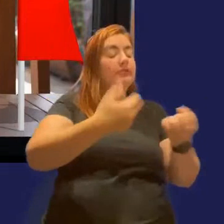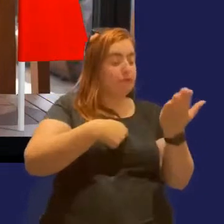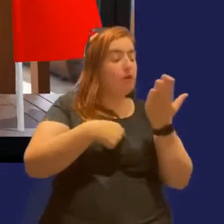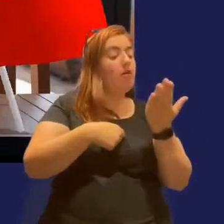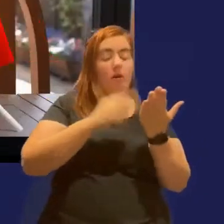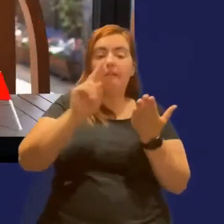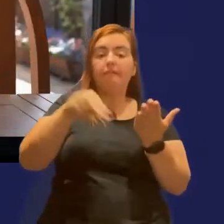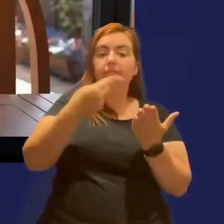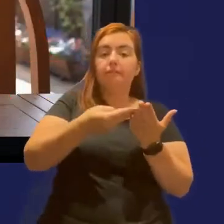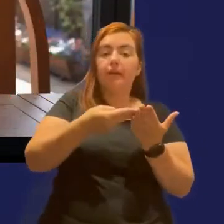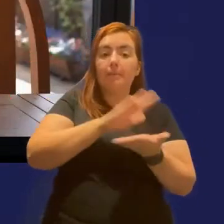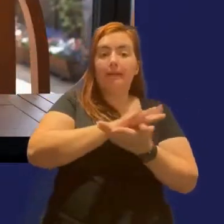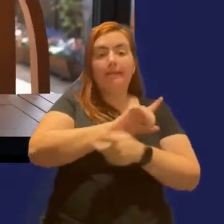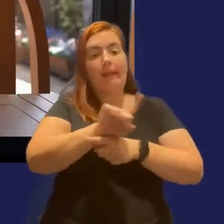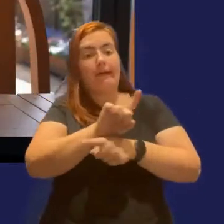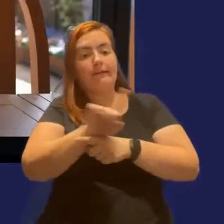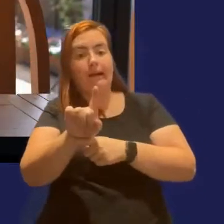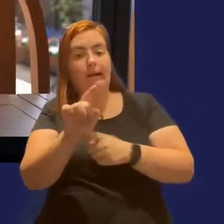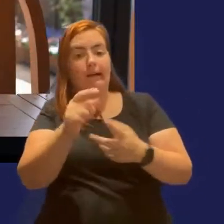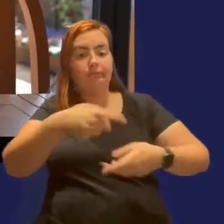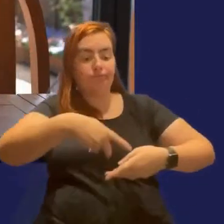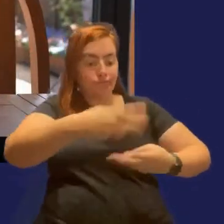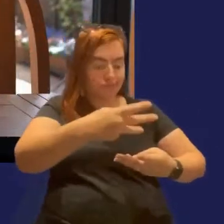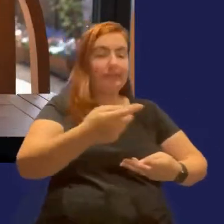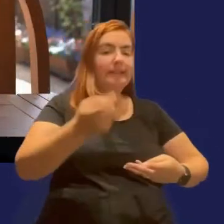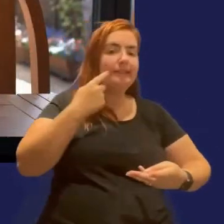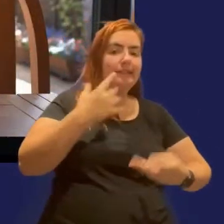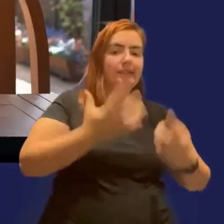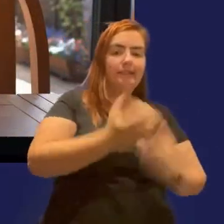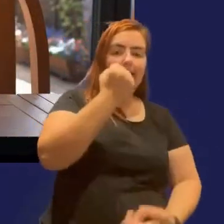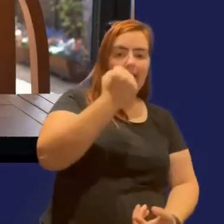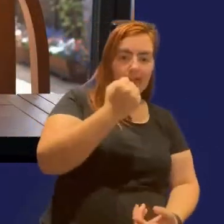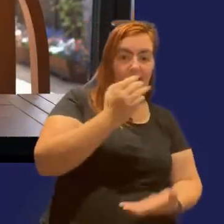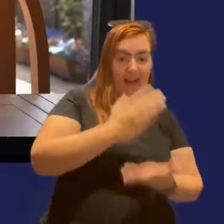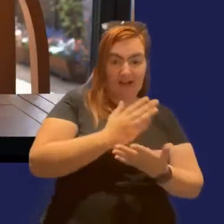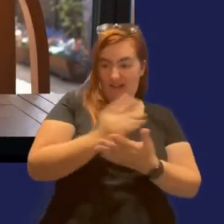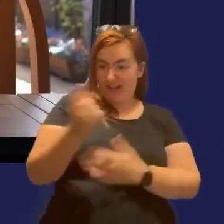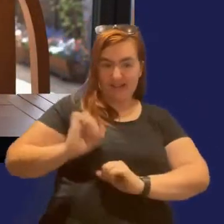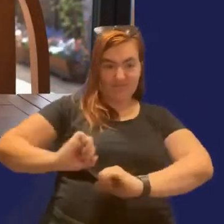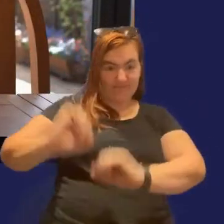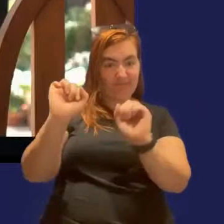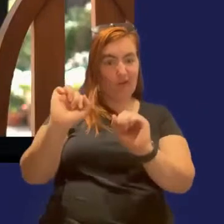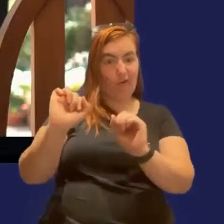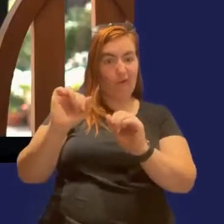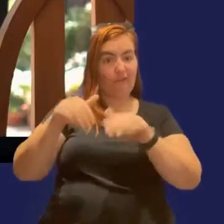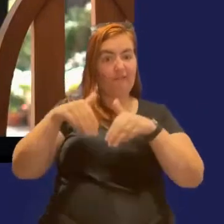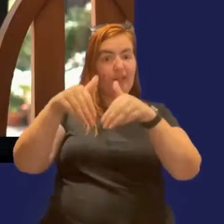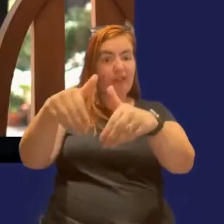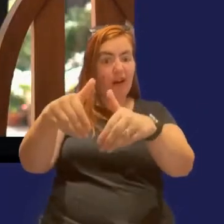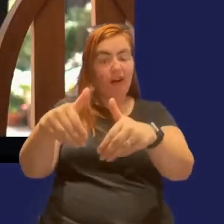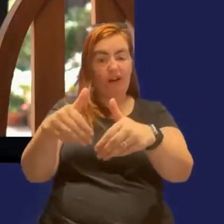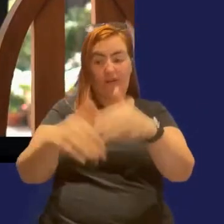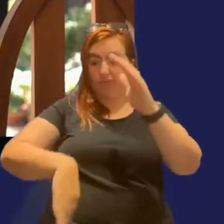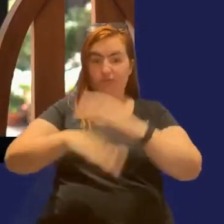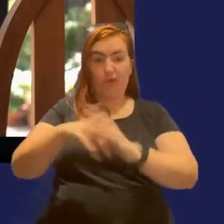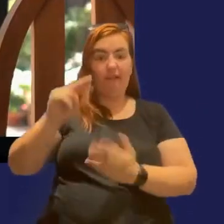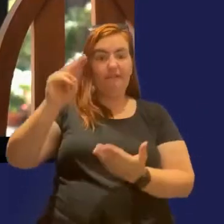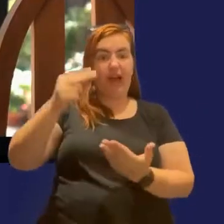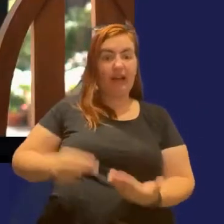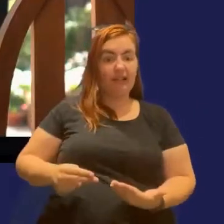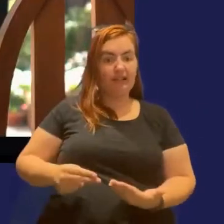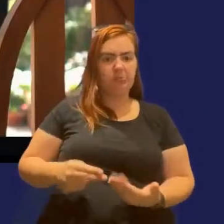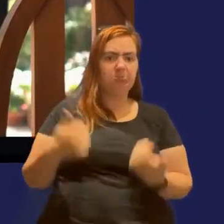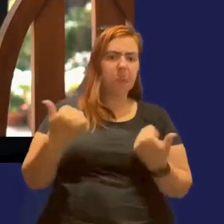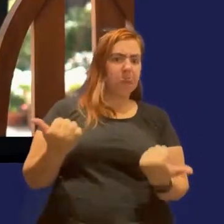easier to find later. In fact, the email is safely placed in a flagged mailbox. You see, if an email is